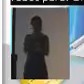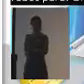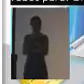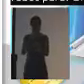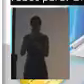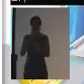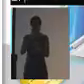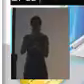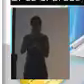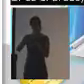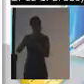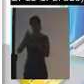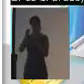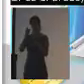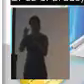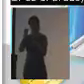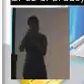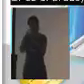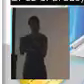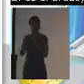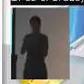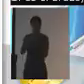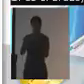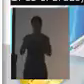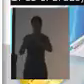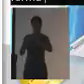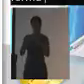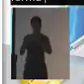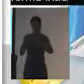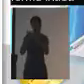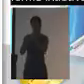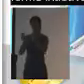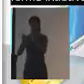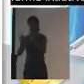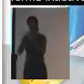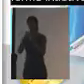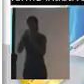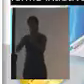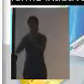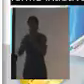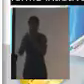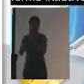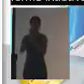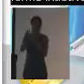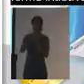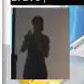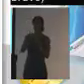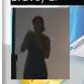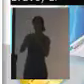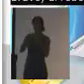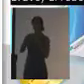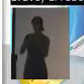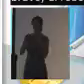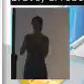if the user is moving the head. If it's the arm that the user uses, then it's a